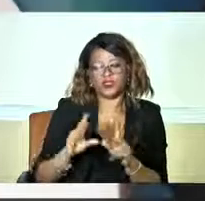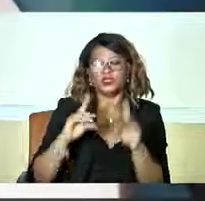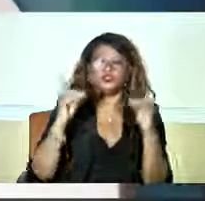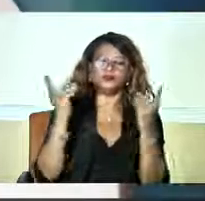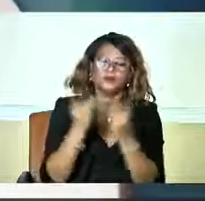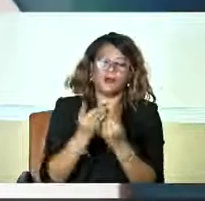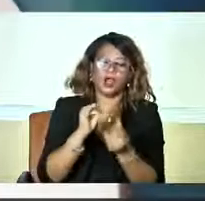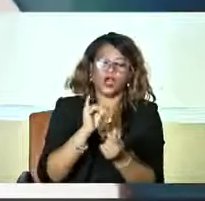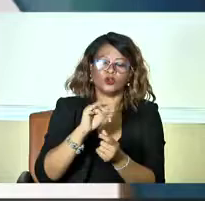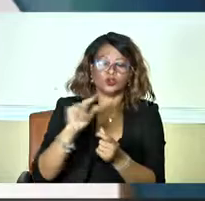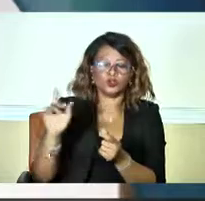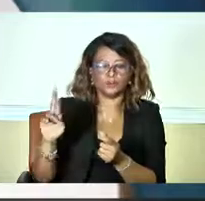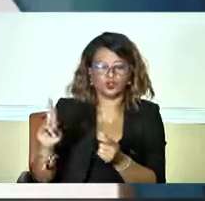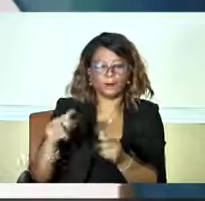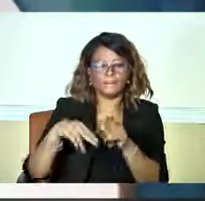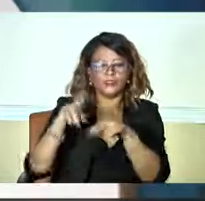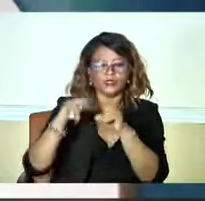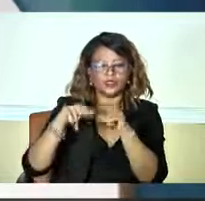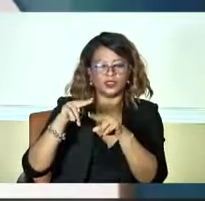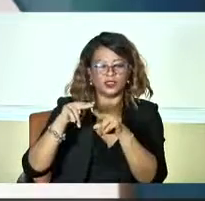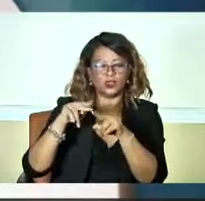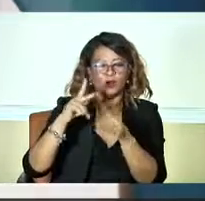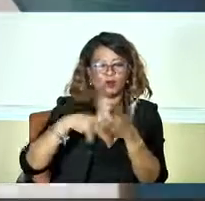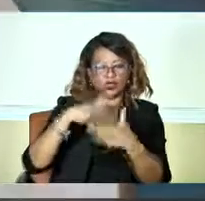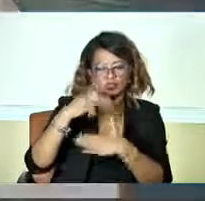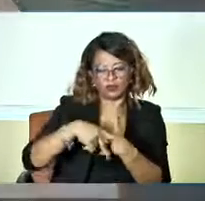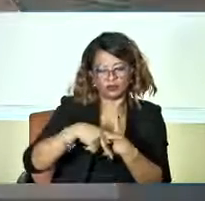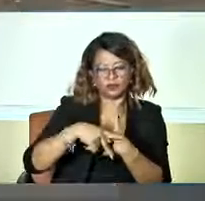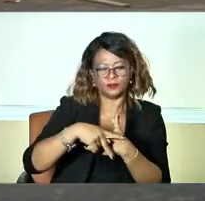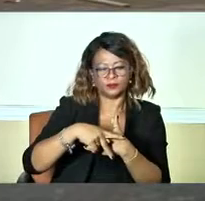Department of Agriculture Building Renovation Project.